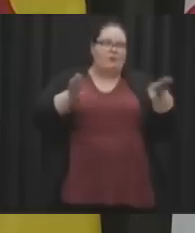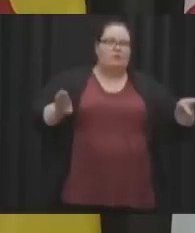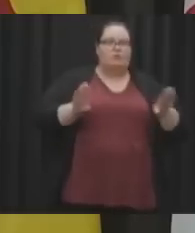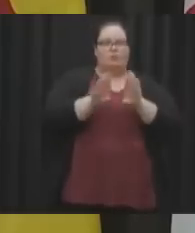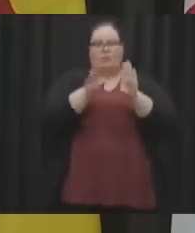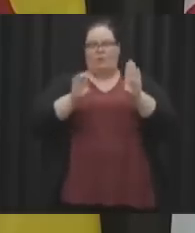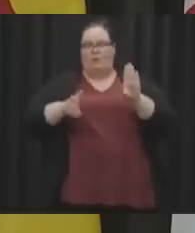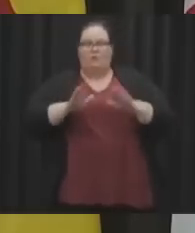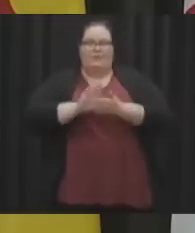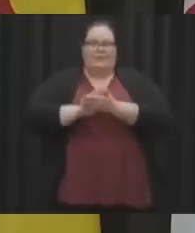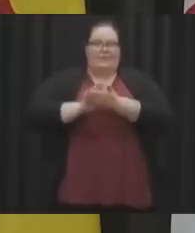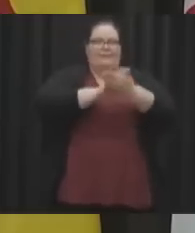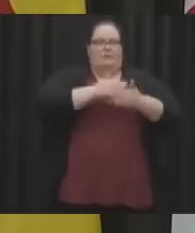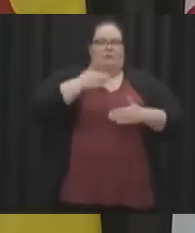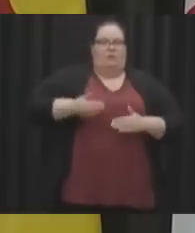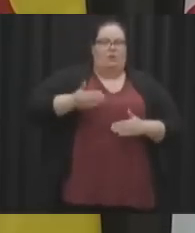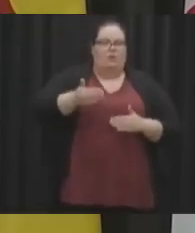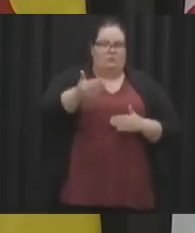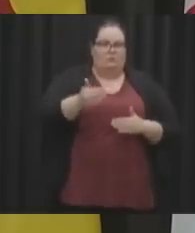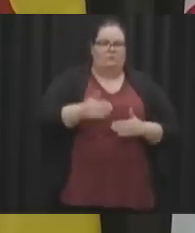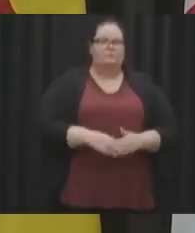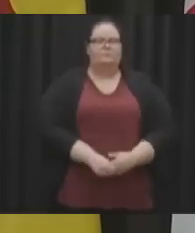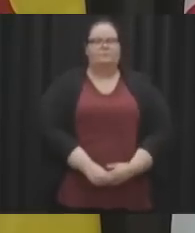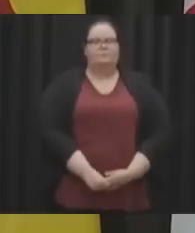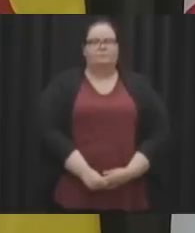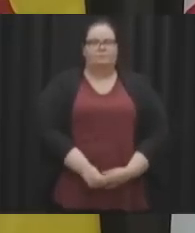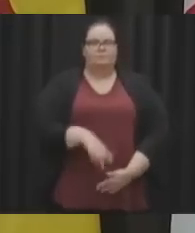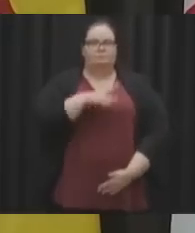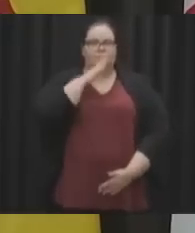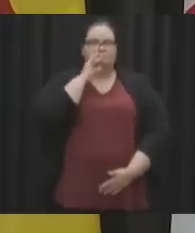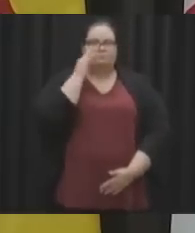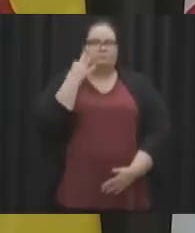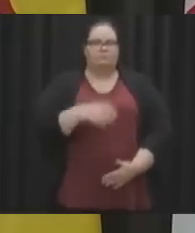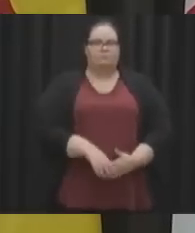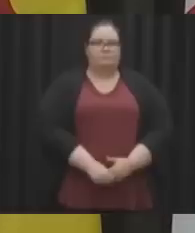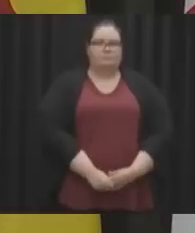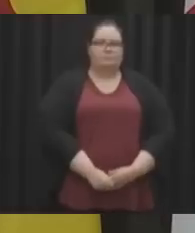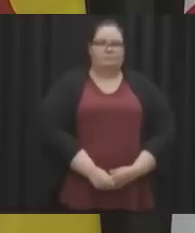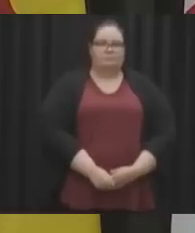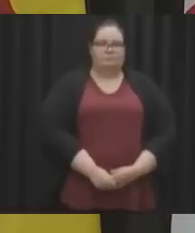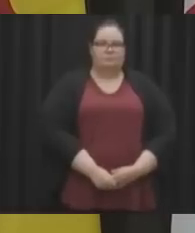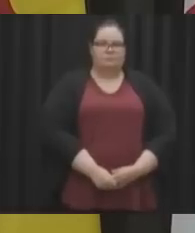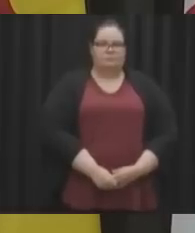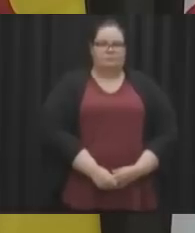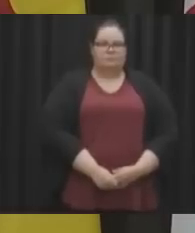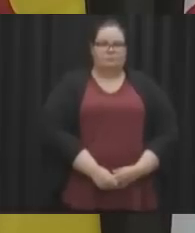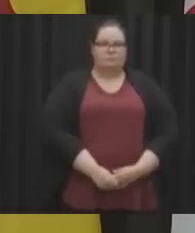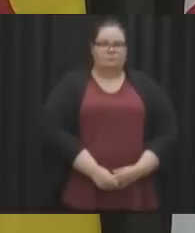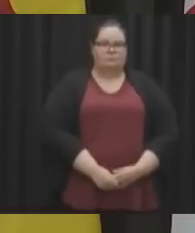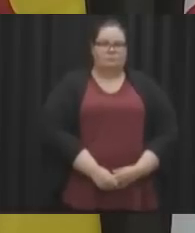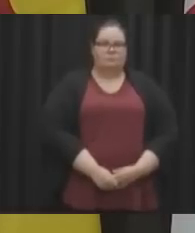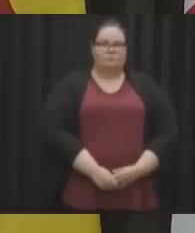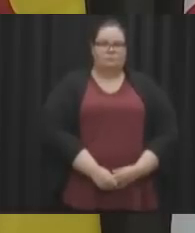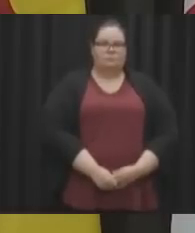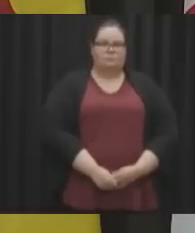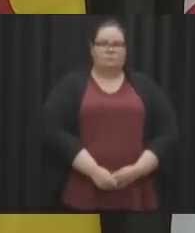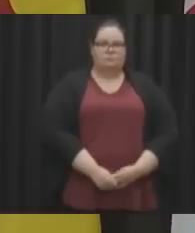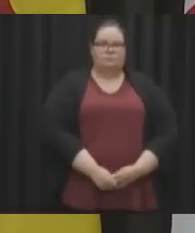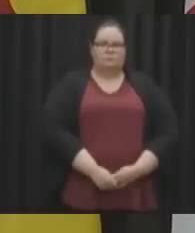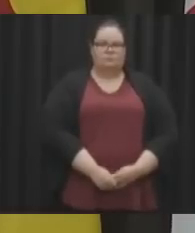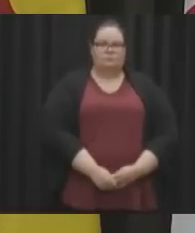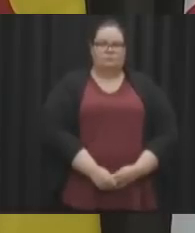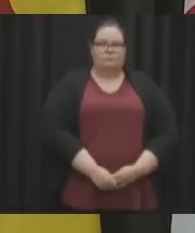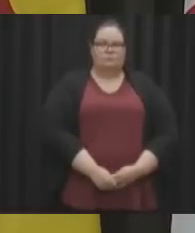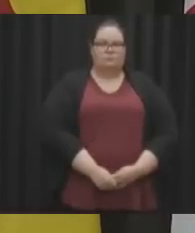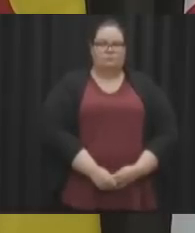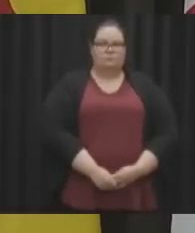minutes or longer within 6 feet, not wearing a mask. So again, when you calculate how many people exist in your life who you are